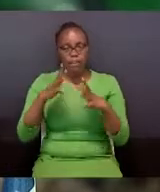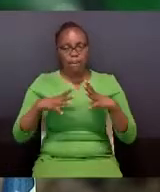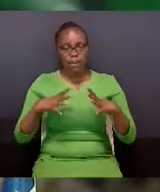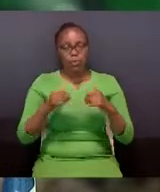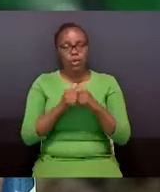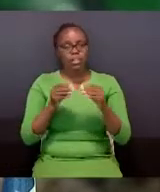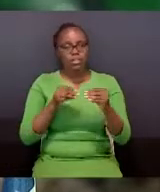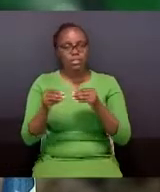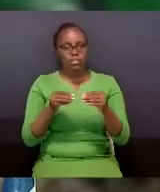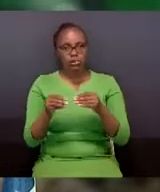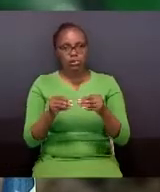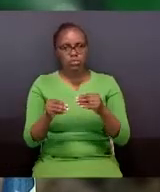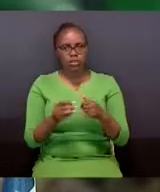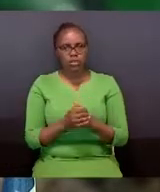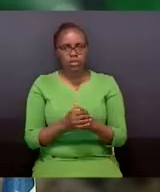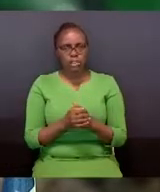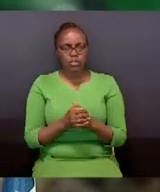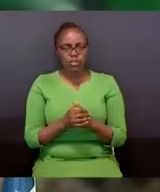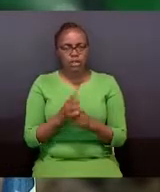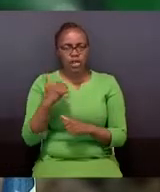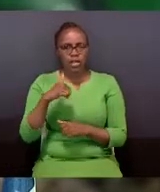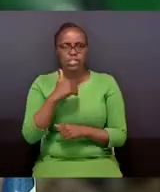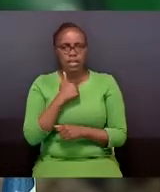with disabilities. We have